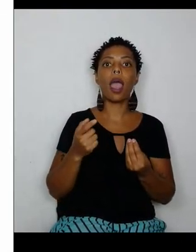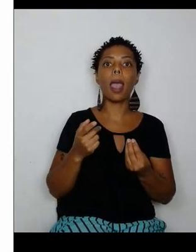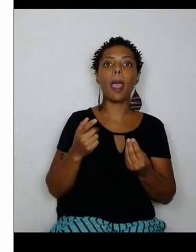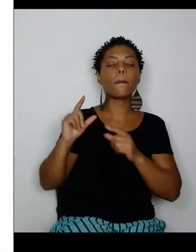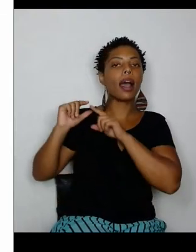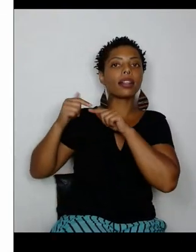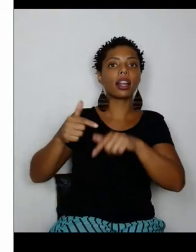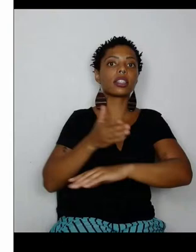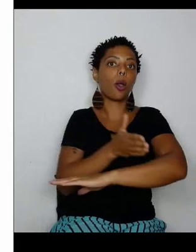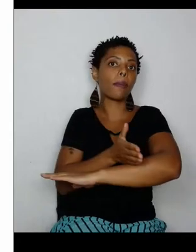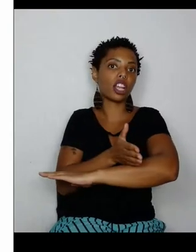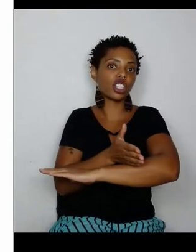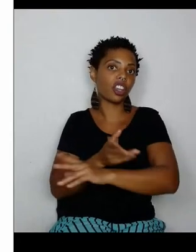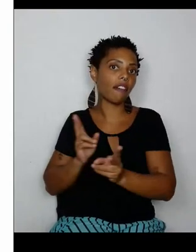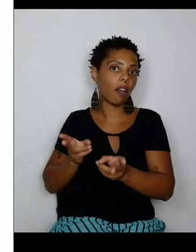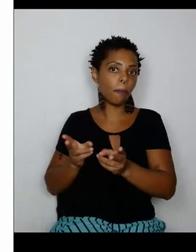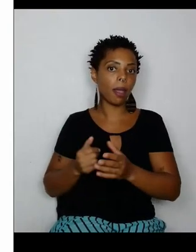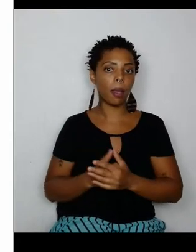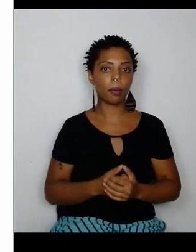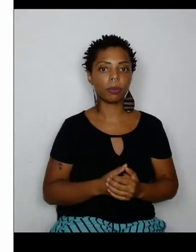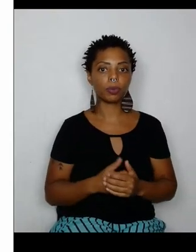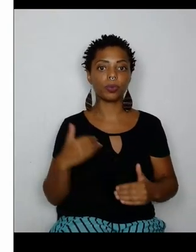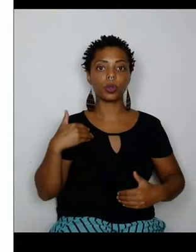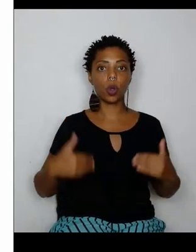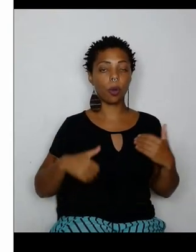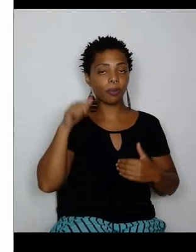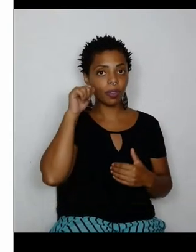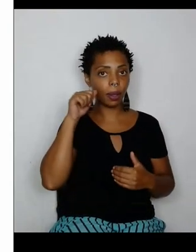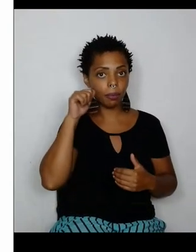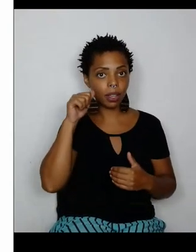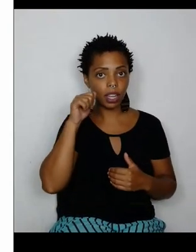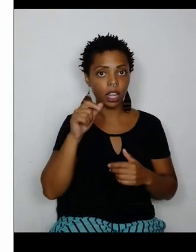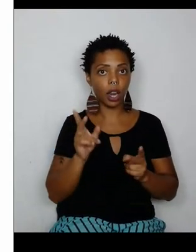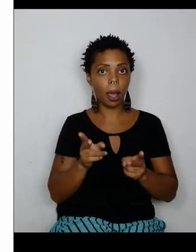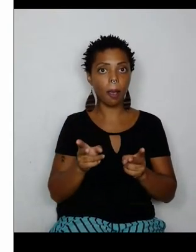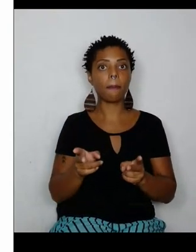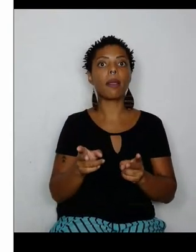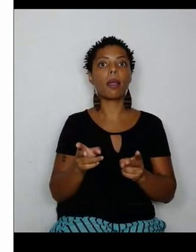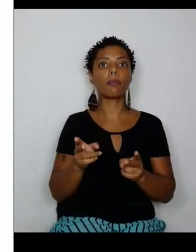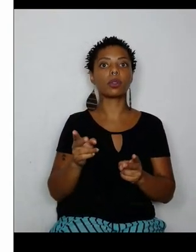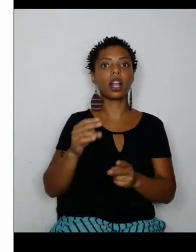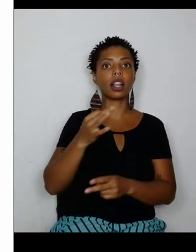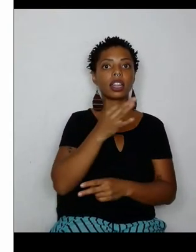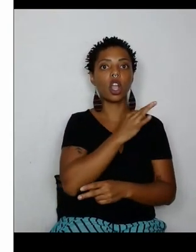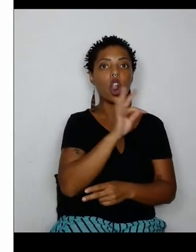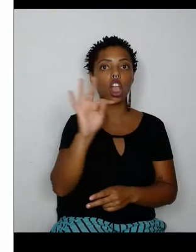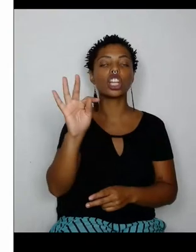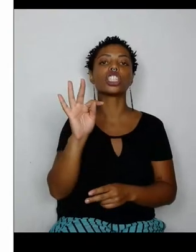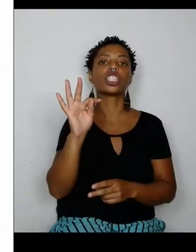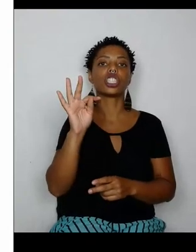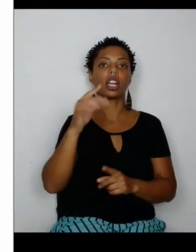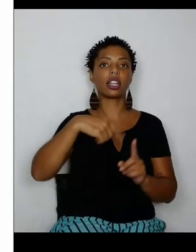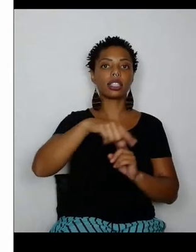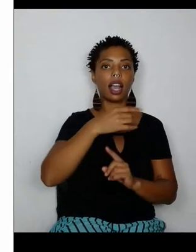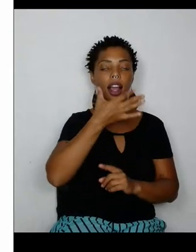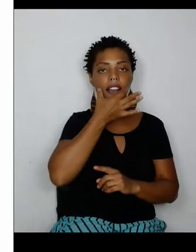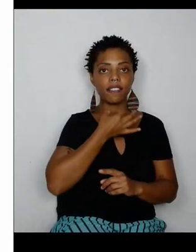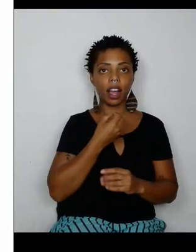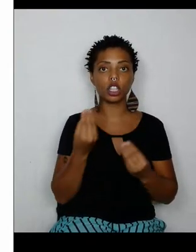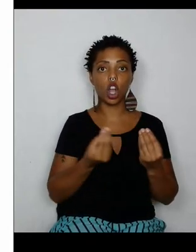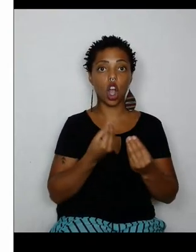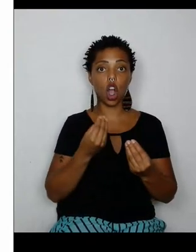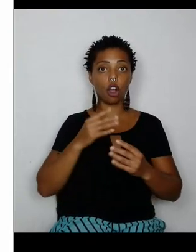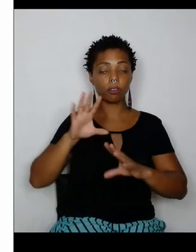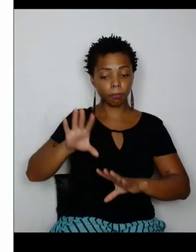the female body is part of the holy face theology the incarnation and the holy face icon require the materiality of mary and the